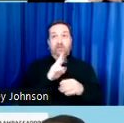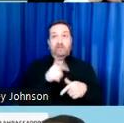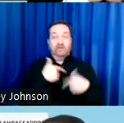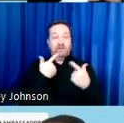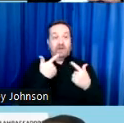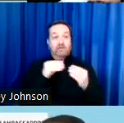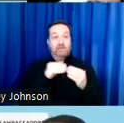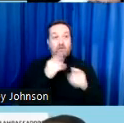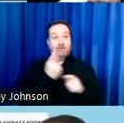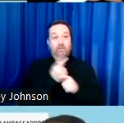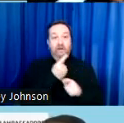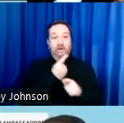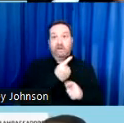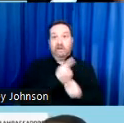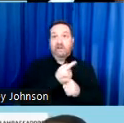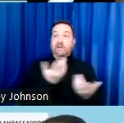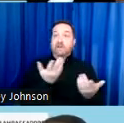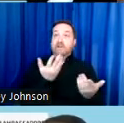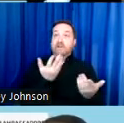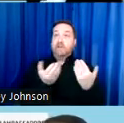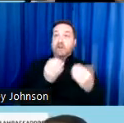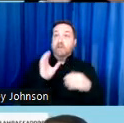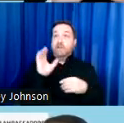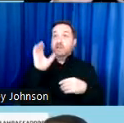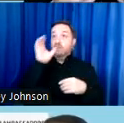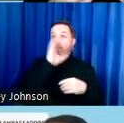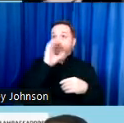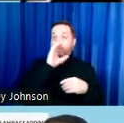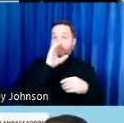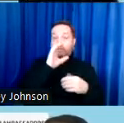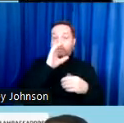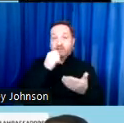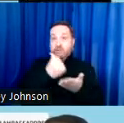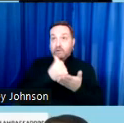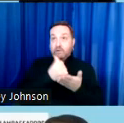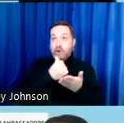You know, maybe pursuing help in